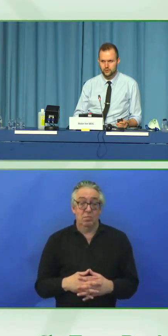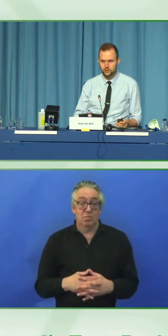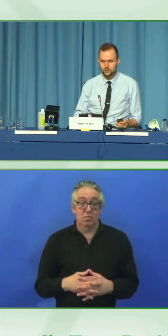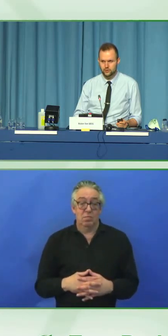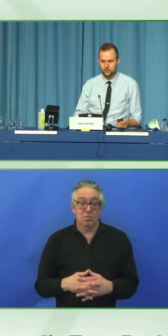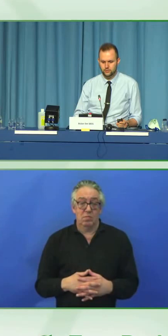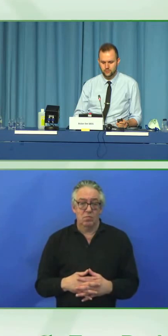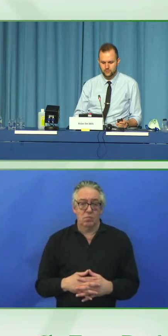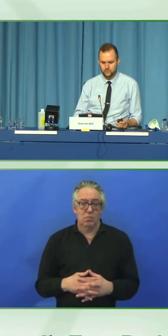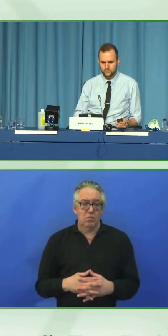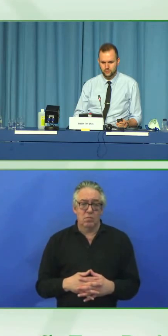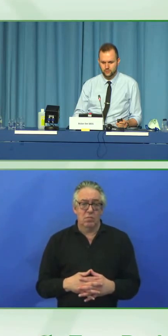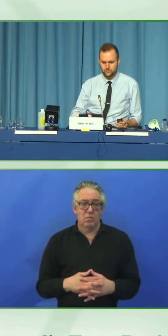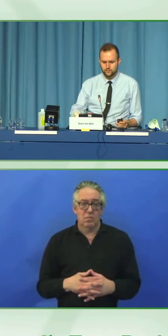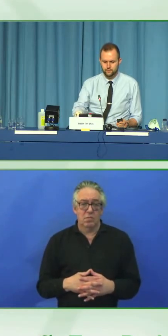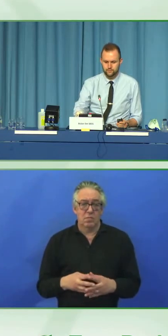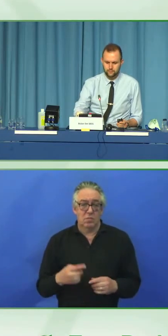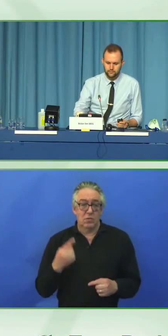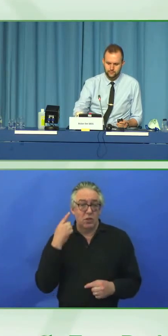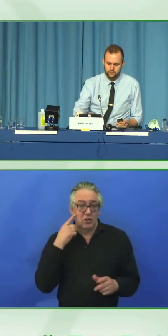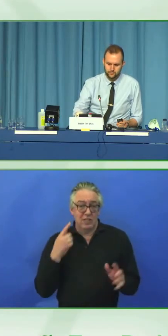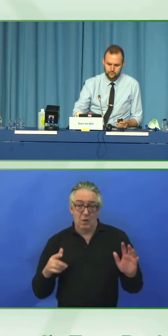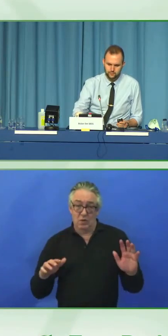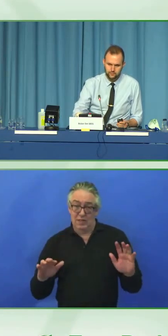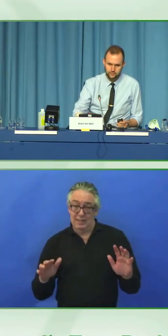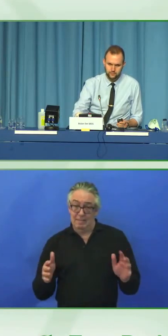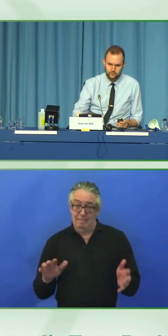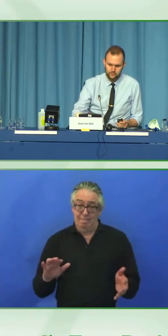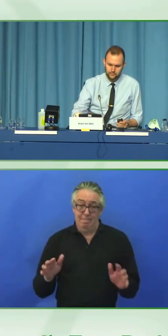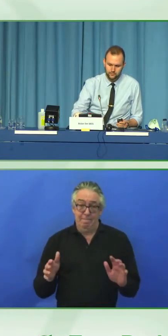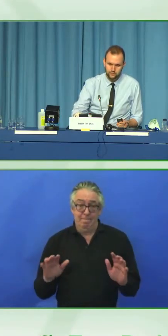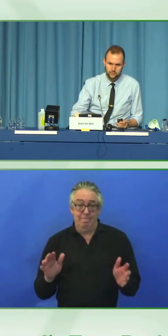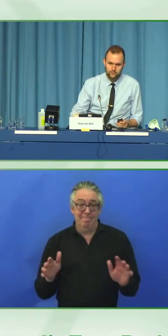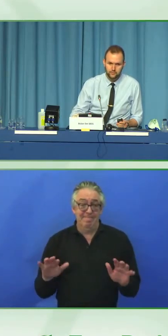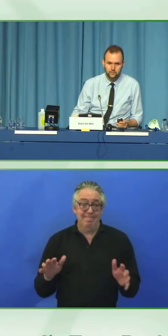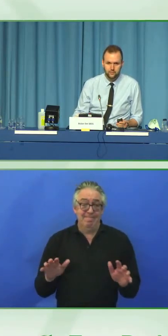responsible of me. Sorry, I'm getting quite a lot of feedback.